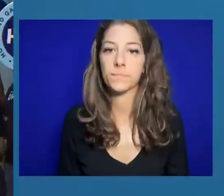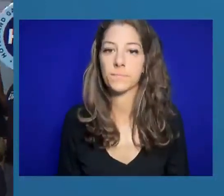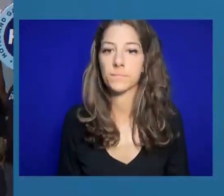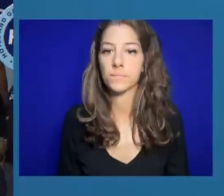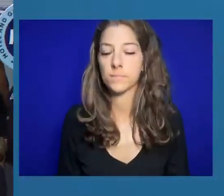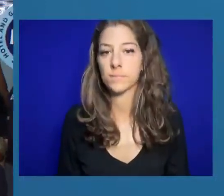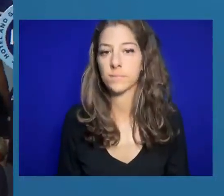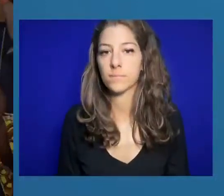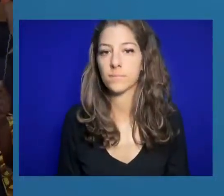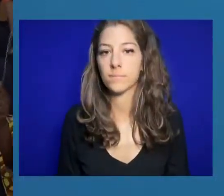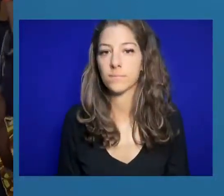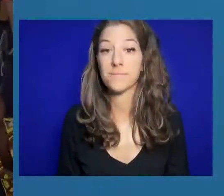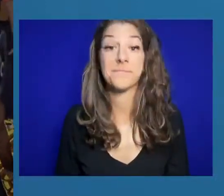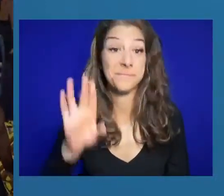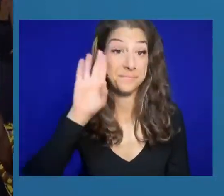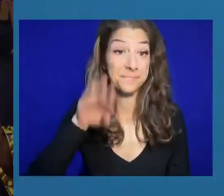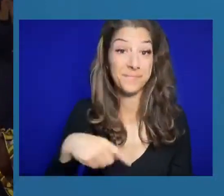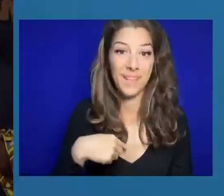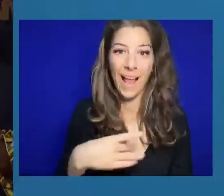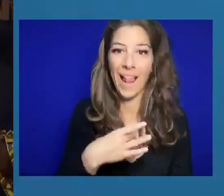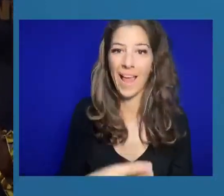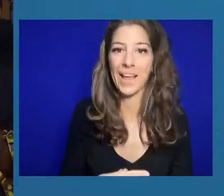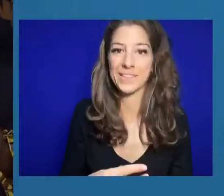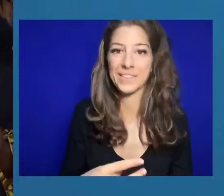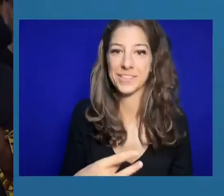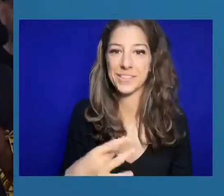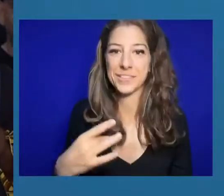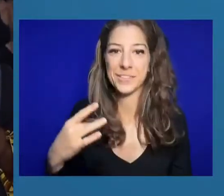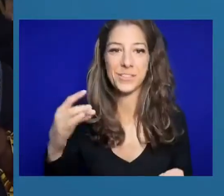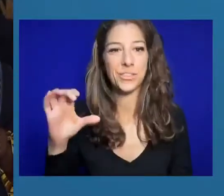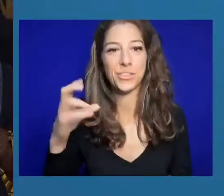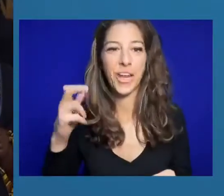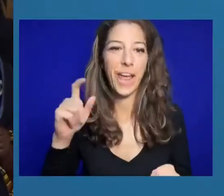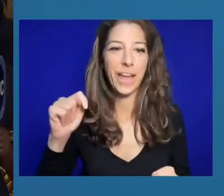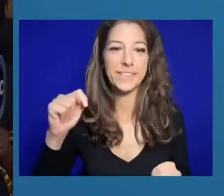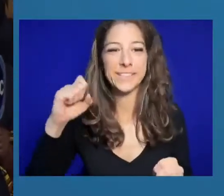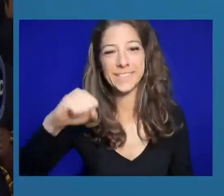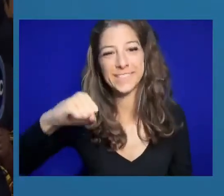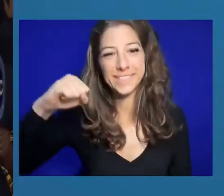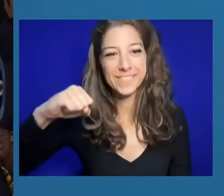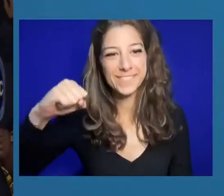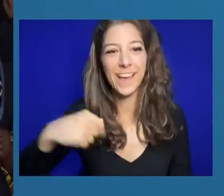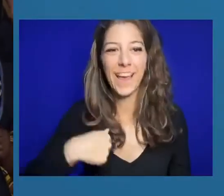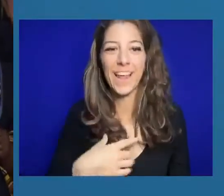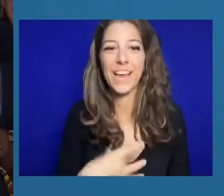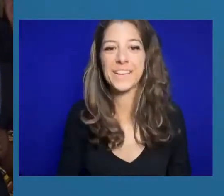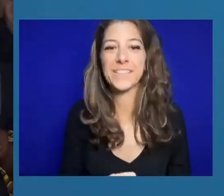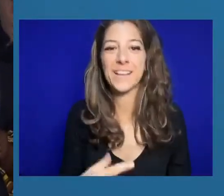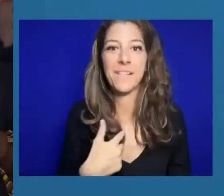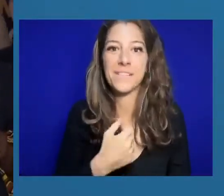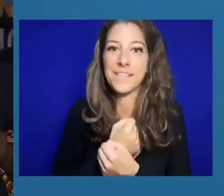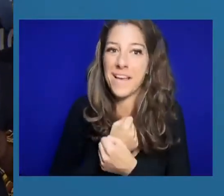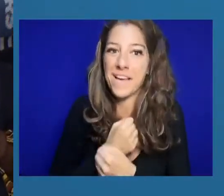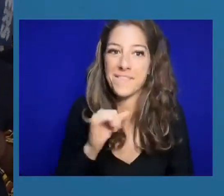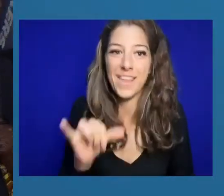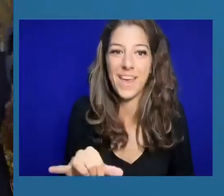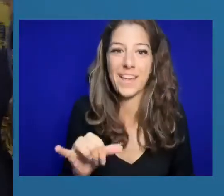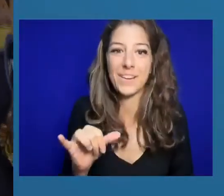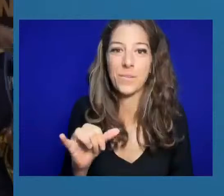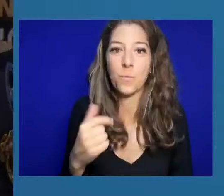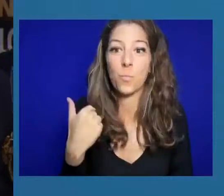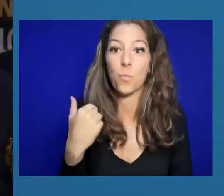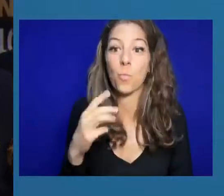So, you know, I like to chant. And I love that when we fight.